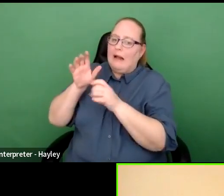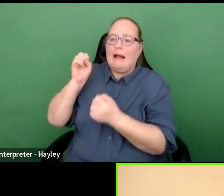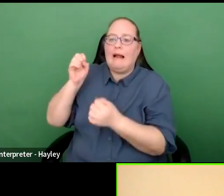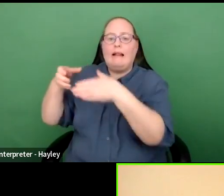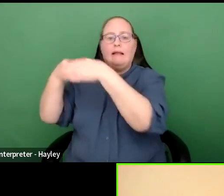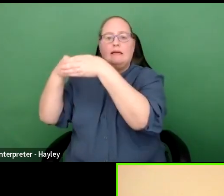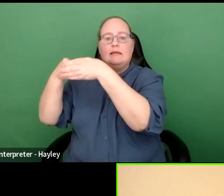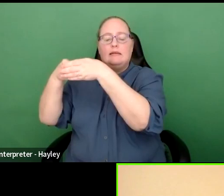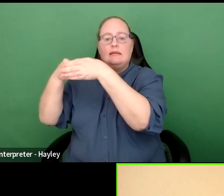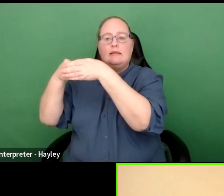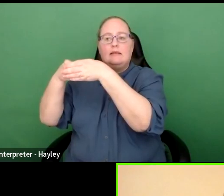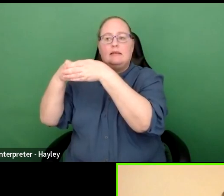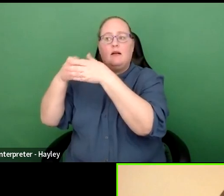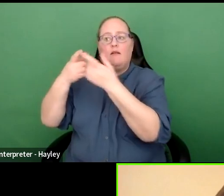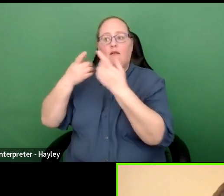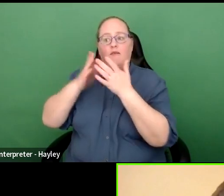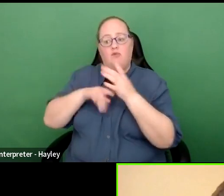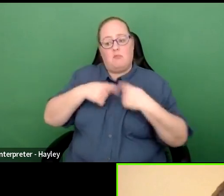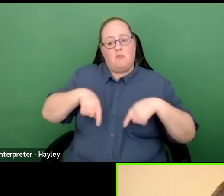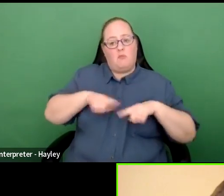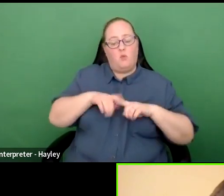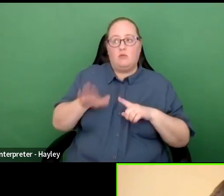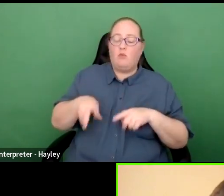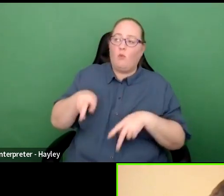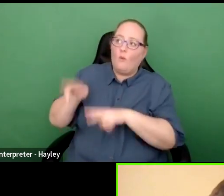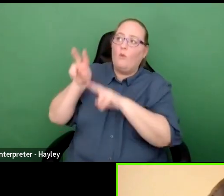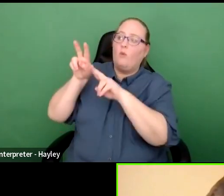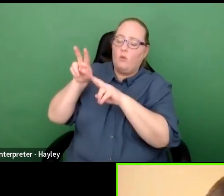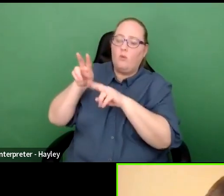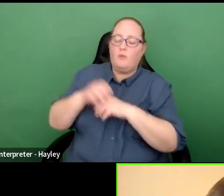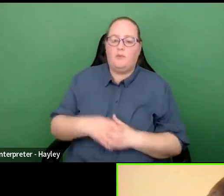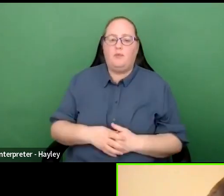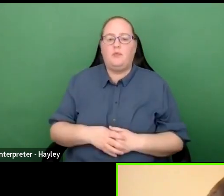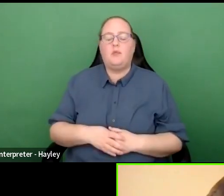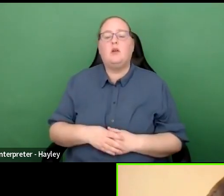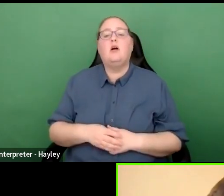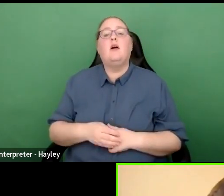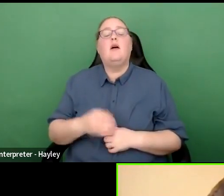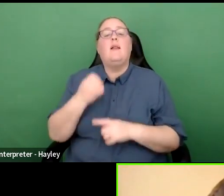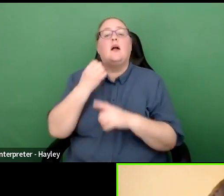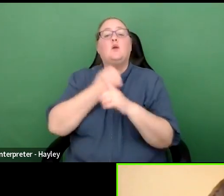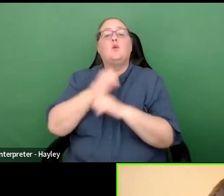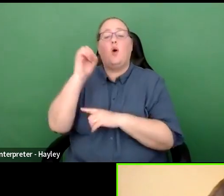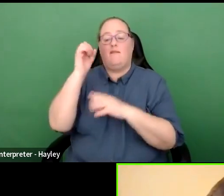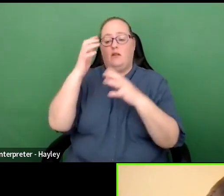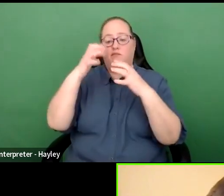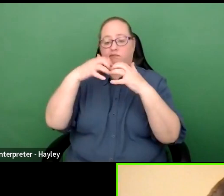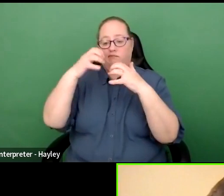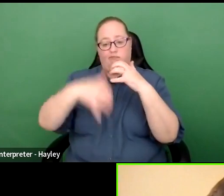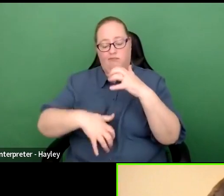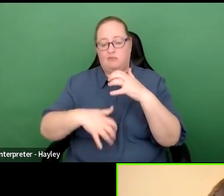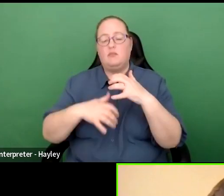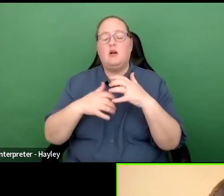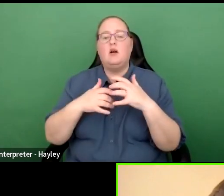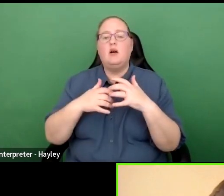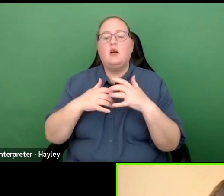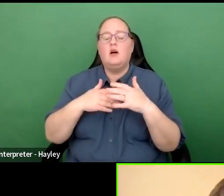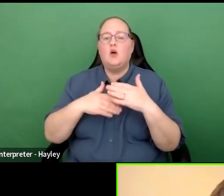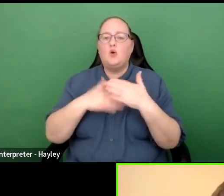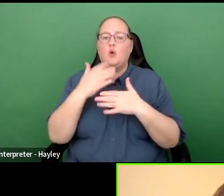the collapse of the Soviet Union, a new ruling class emerged that appropriated